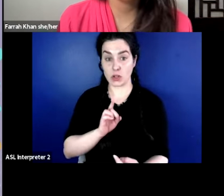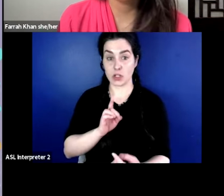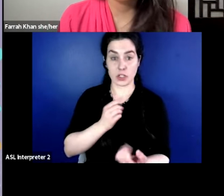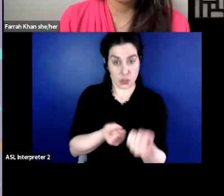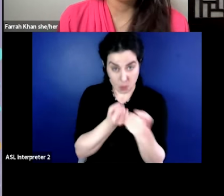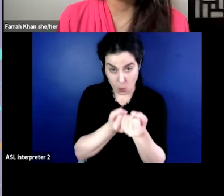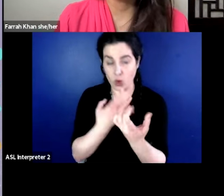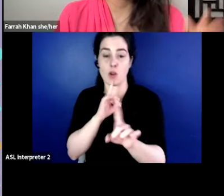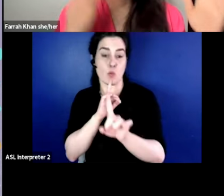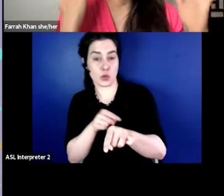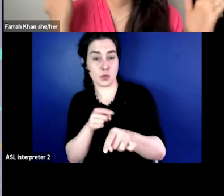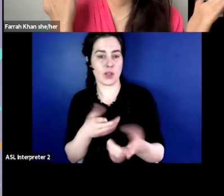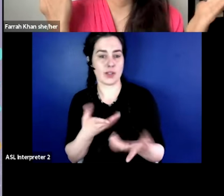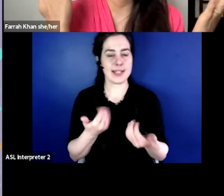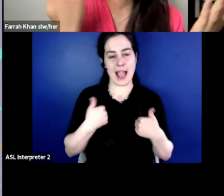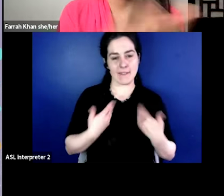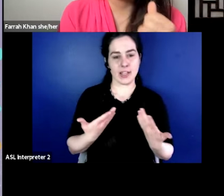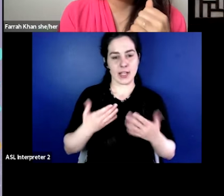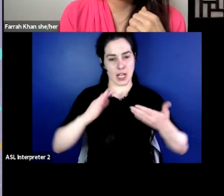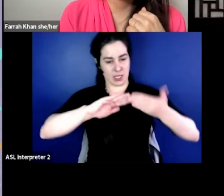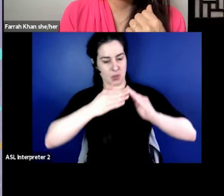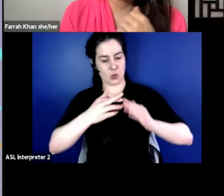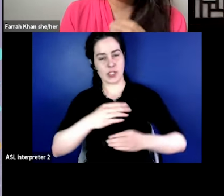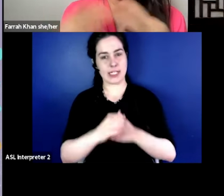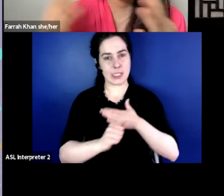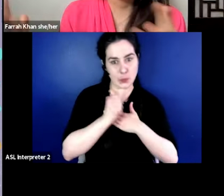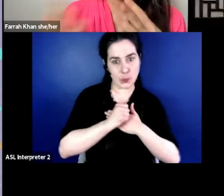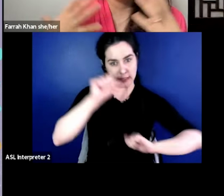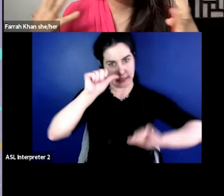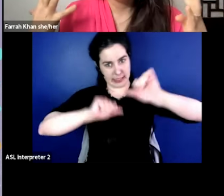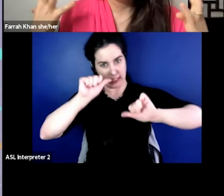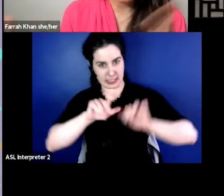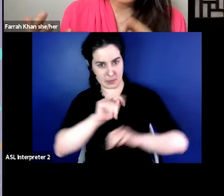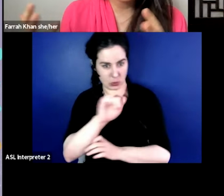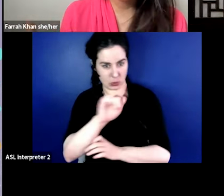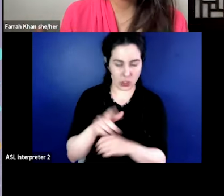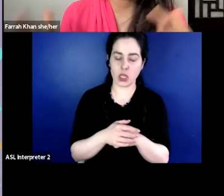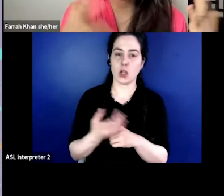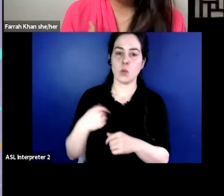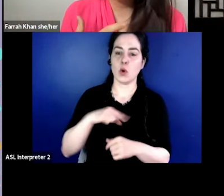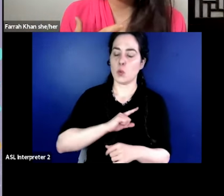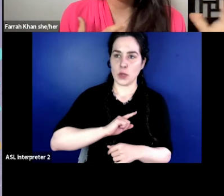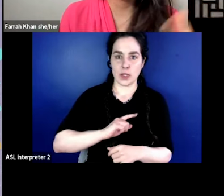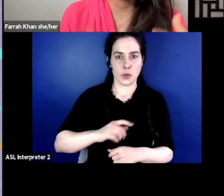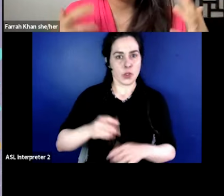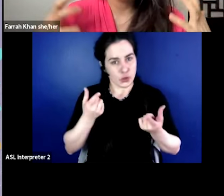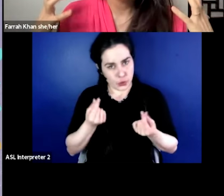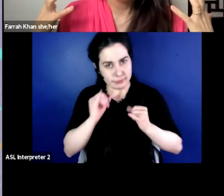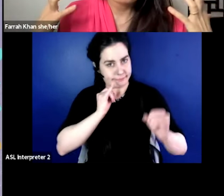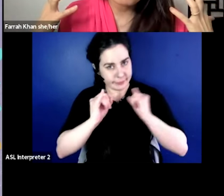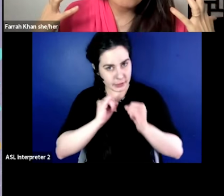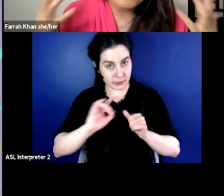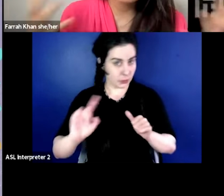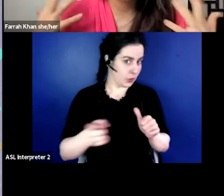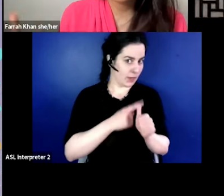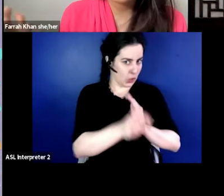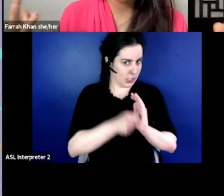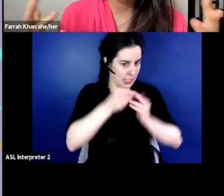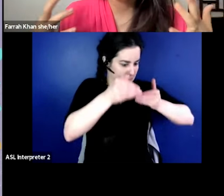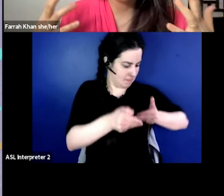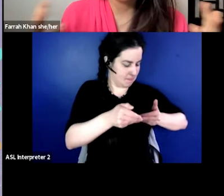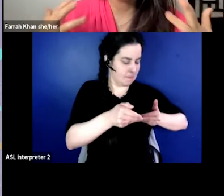And that was something that came up. I think one of the biggest things that CJ and I heard when we were doing our interviews in the first phase of the project was, what do